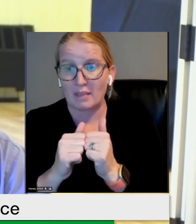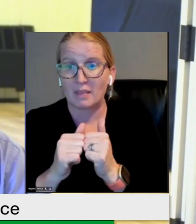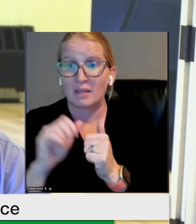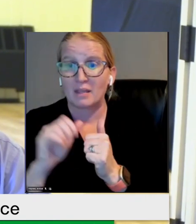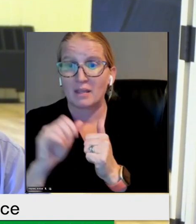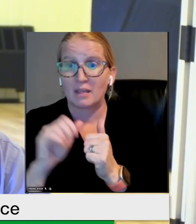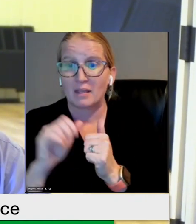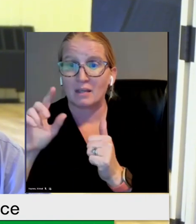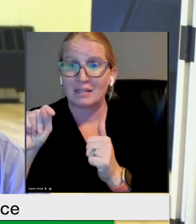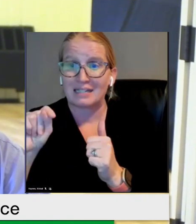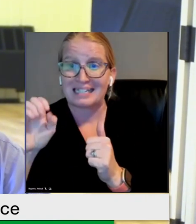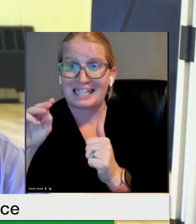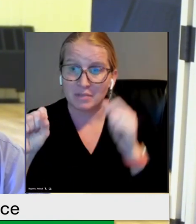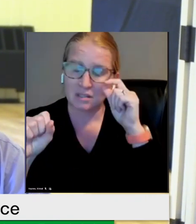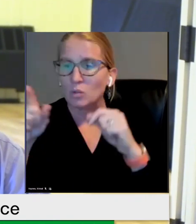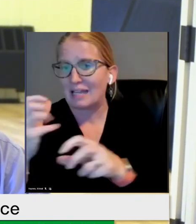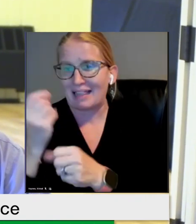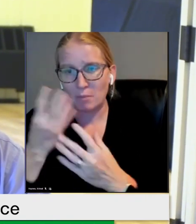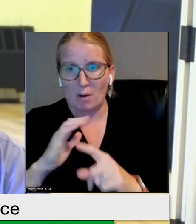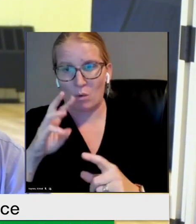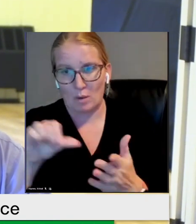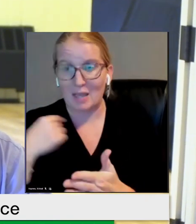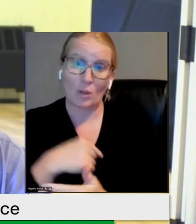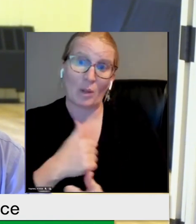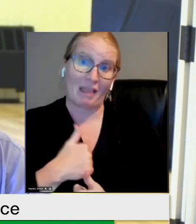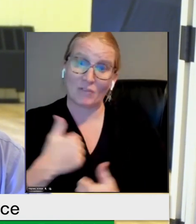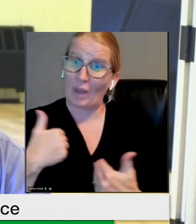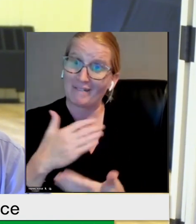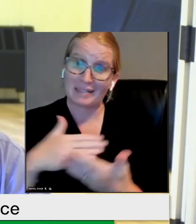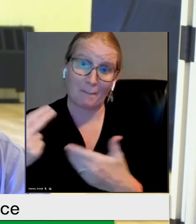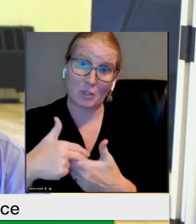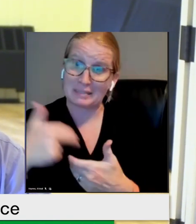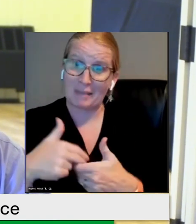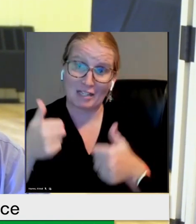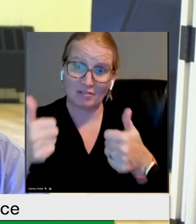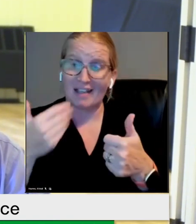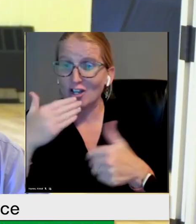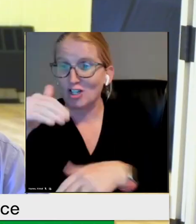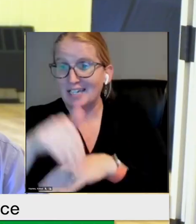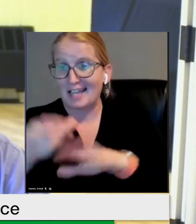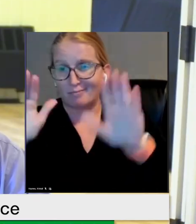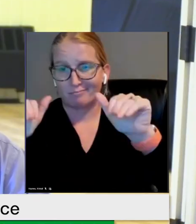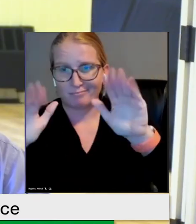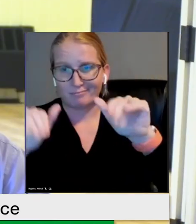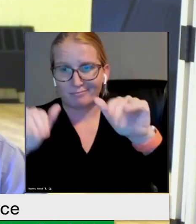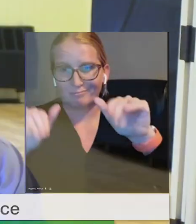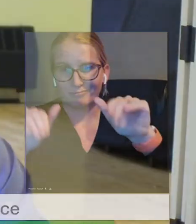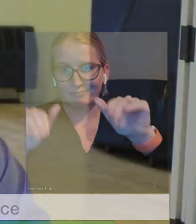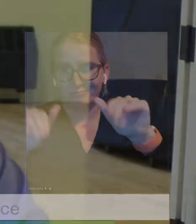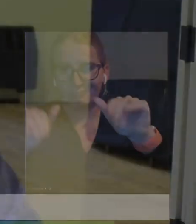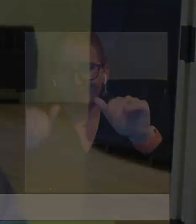our website, and we would love to have some participation. Have a great evening, everybody. Bye-bye.